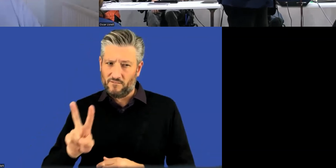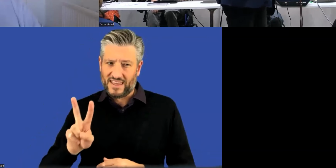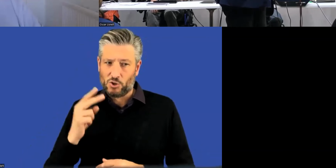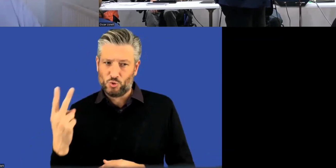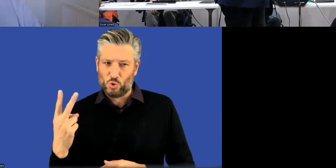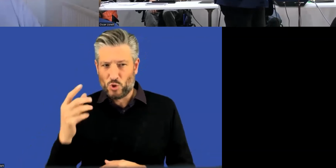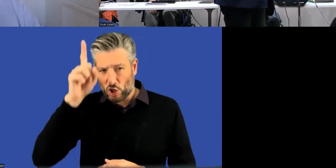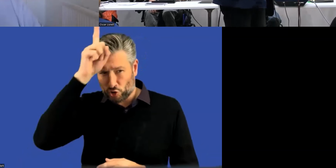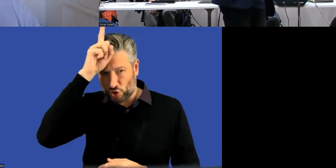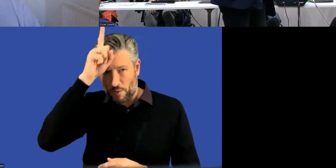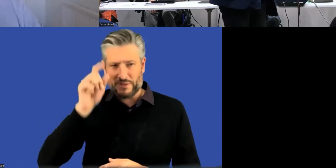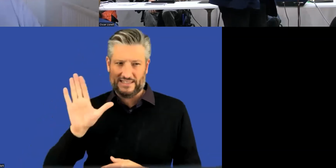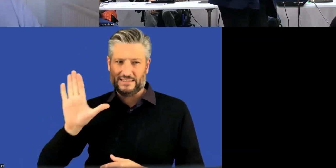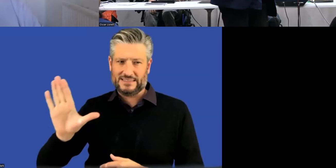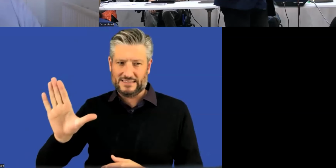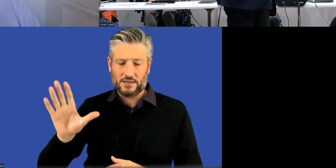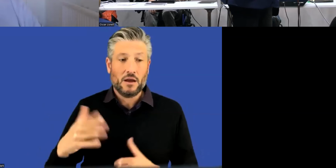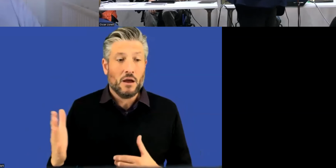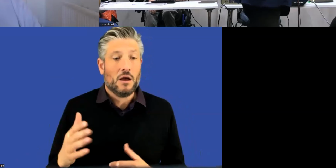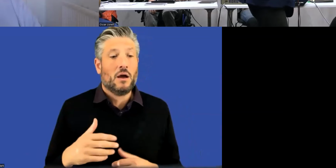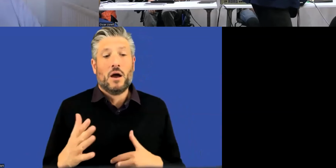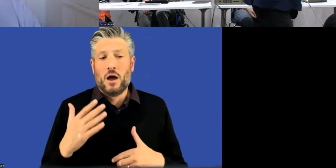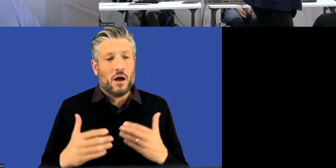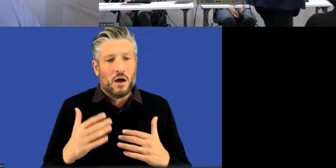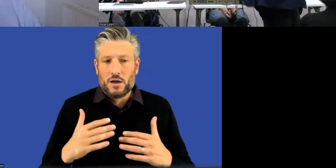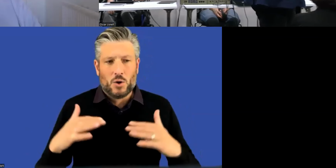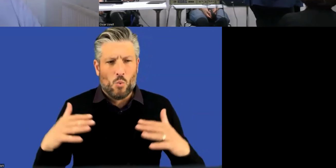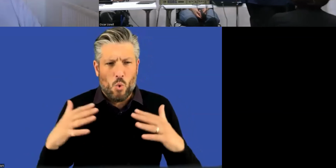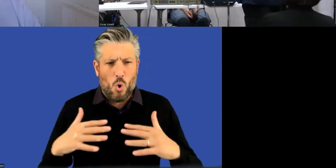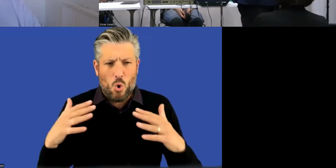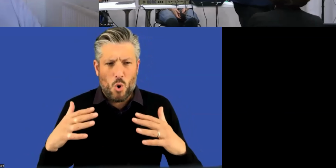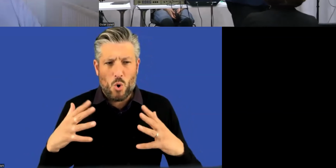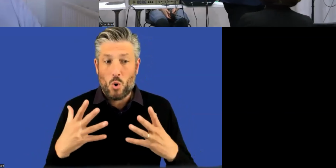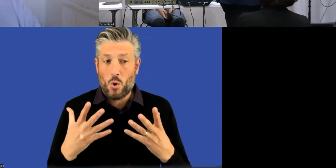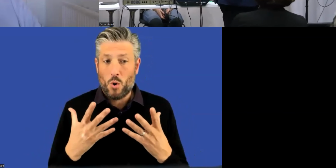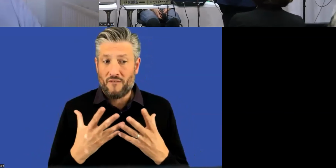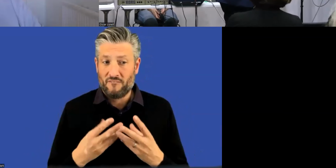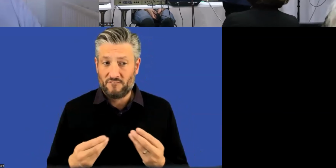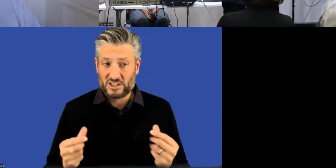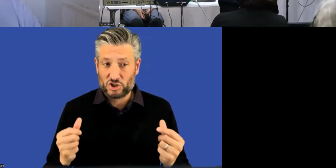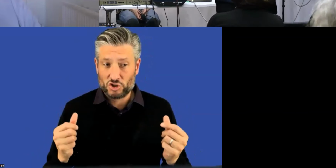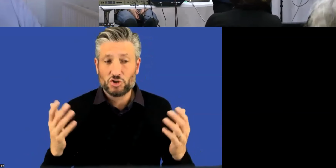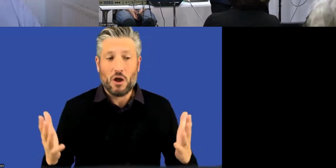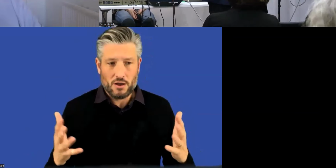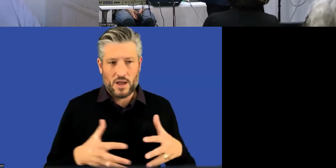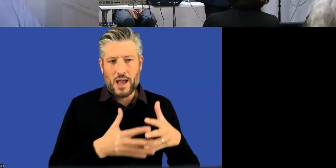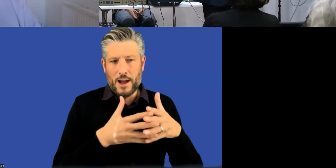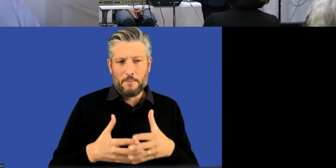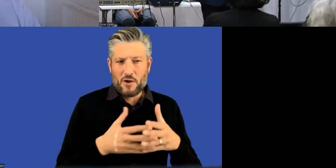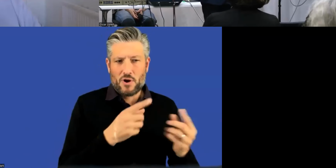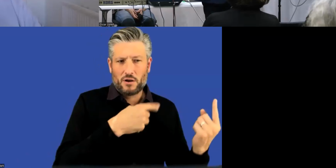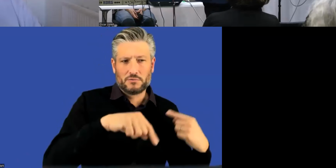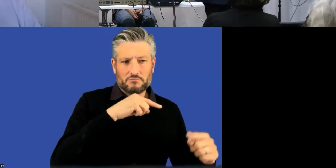war, his father was invited by the Americans, politely but compulsively, to New